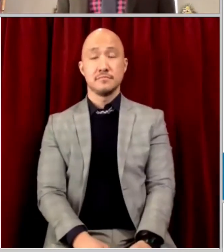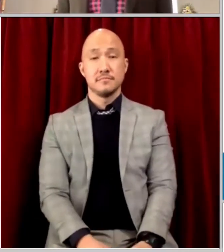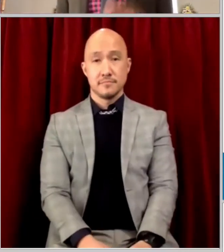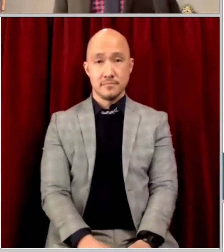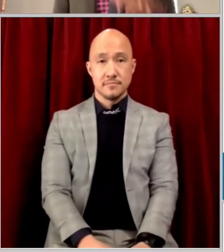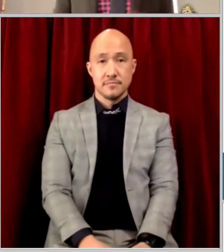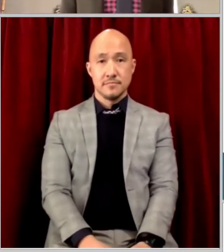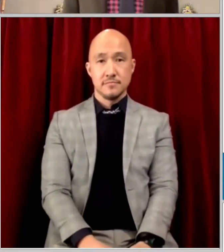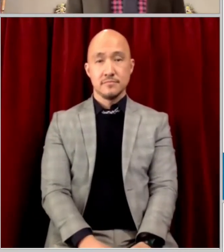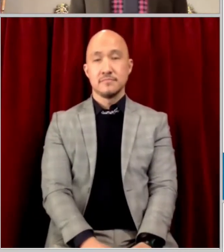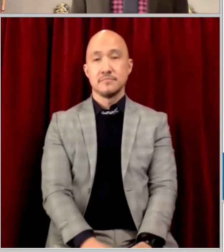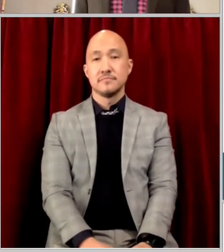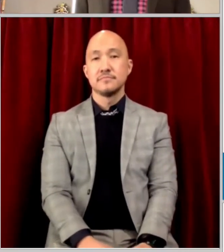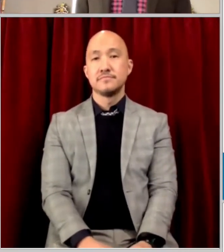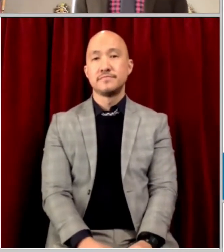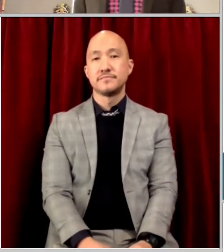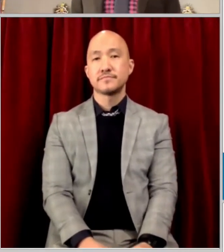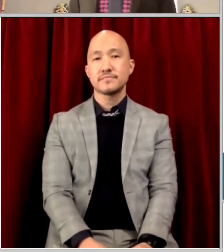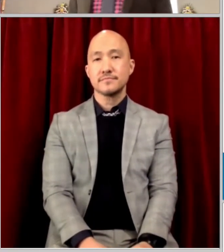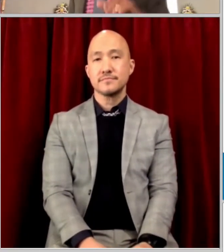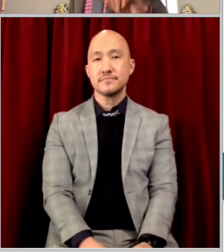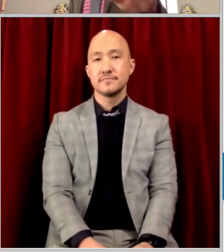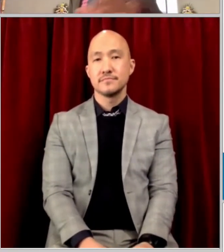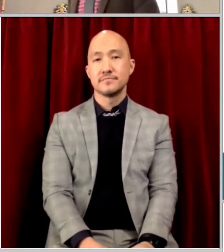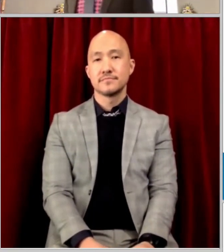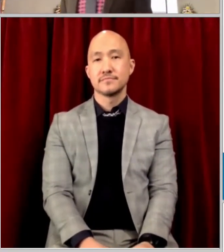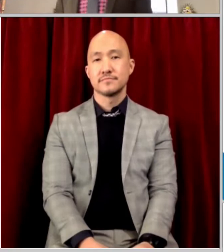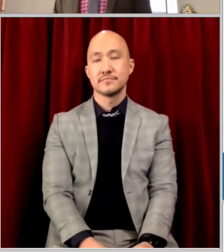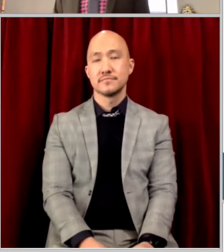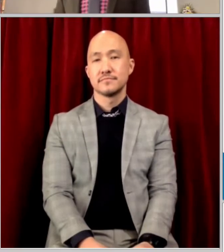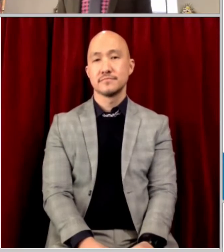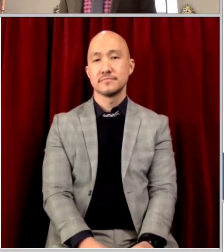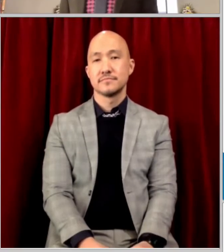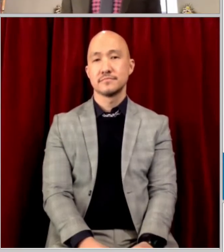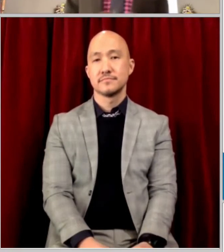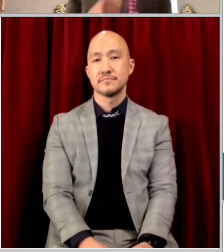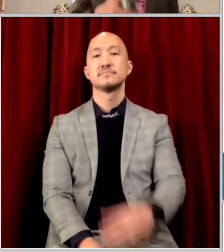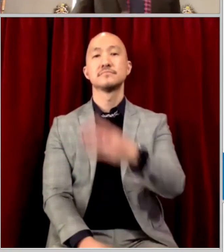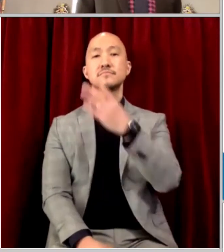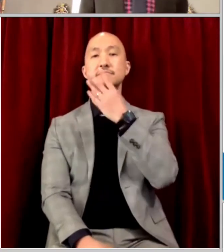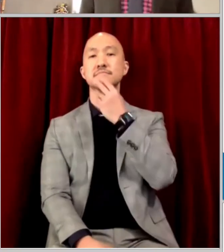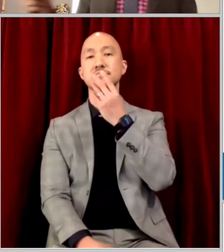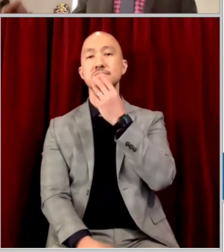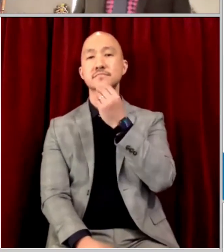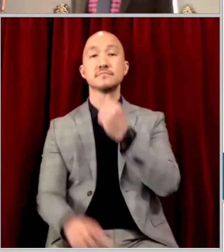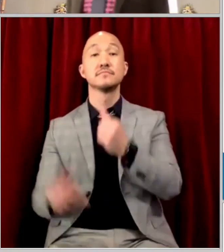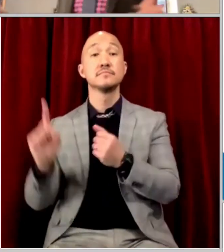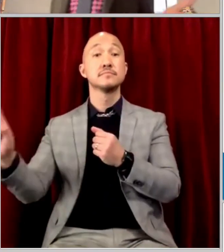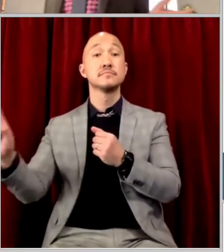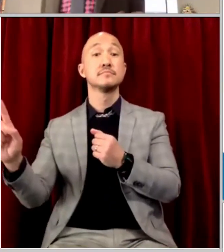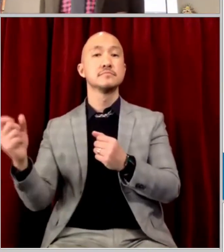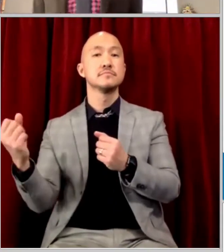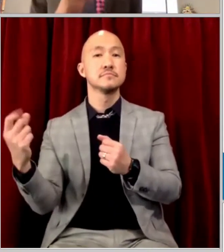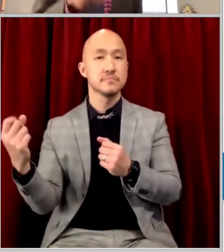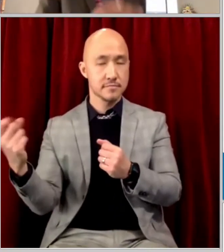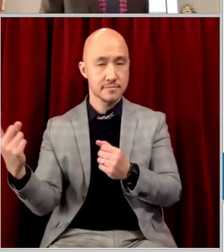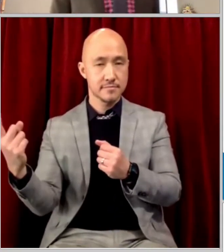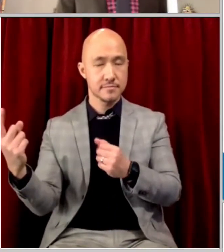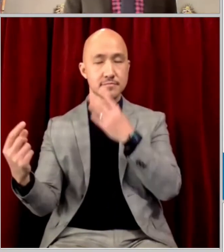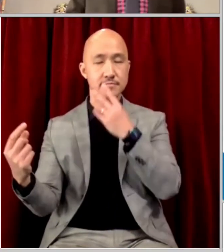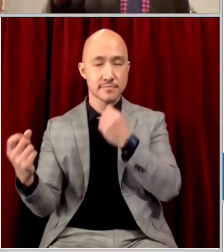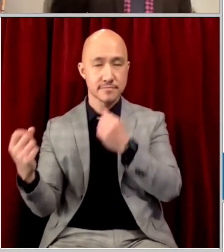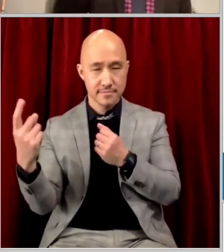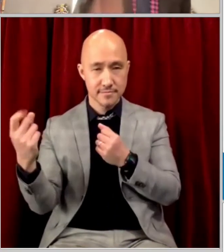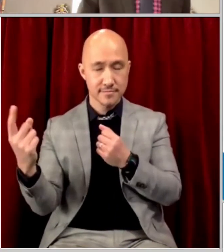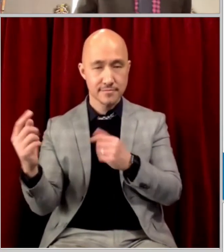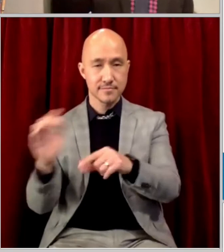it, right? And we'll talk about that in a little bit. Hebrews chapter 11, 7 says, by faith, Noah, and this is what we're afraid of, but Noah